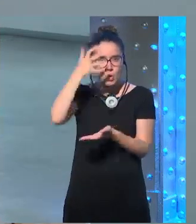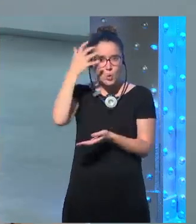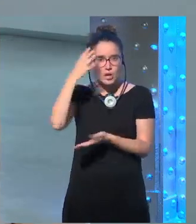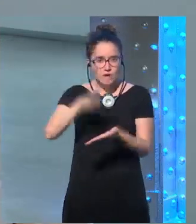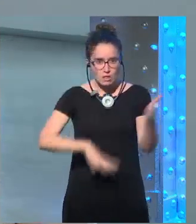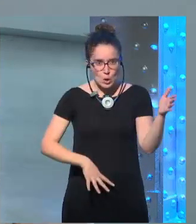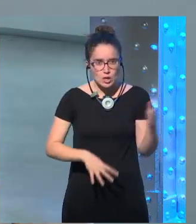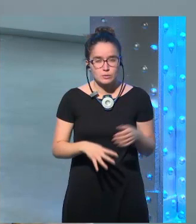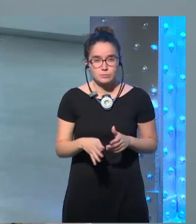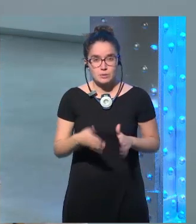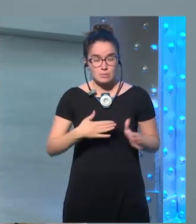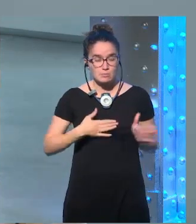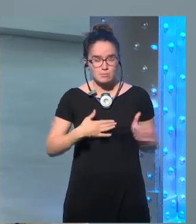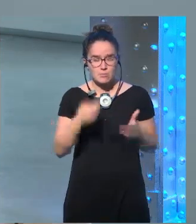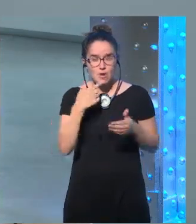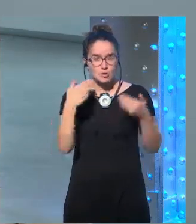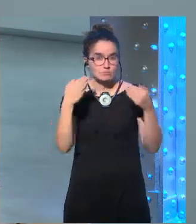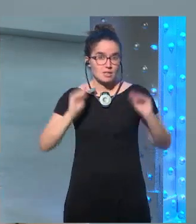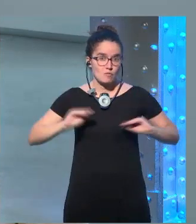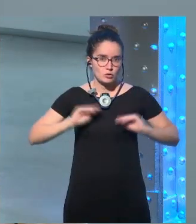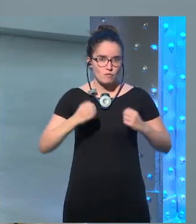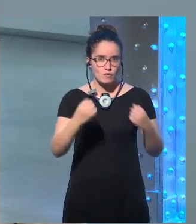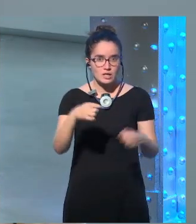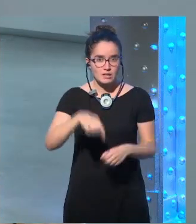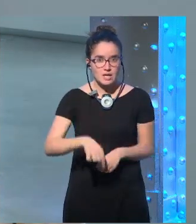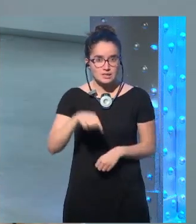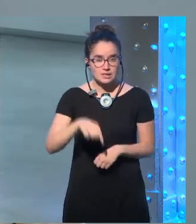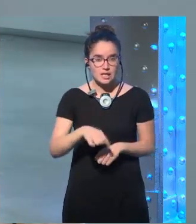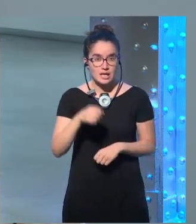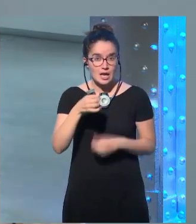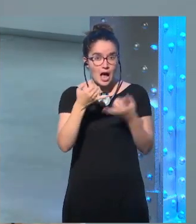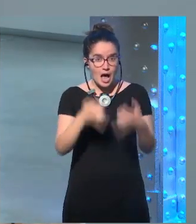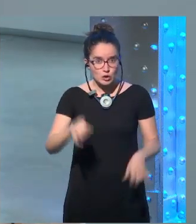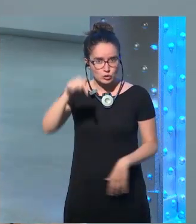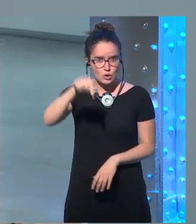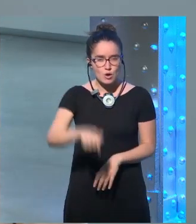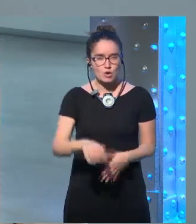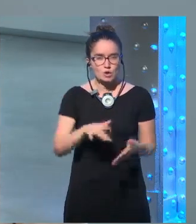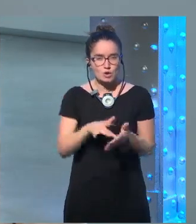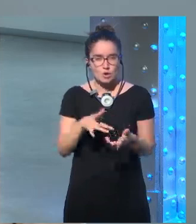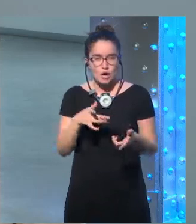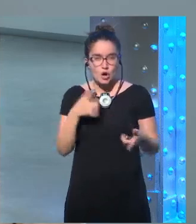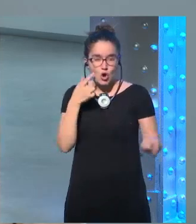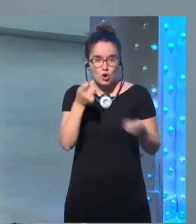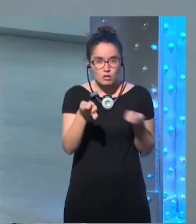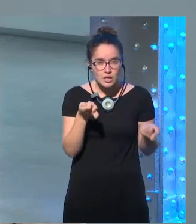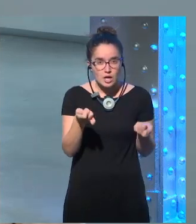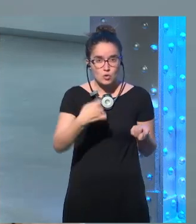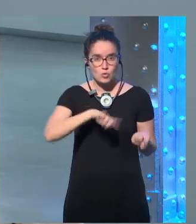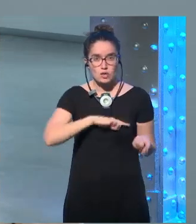Malaga, Coruña, and Barcelona. I would like to wish you that you enjoy very, very